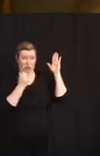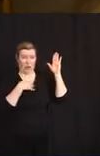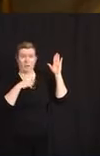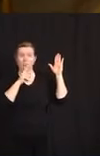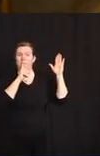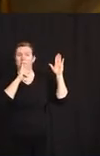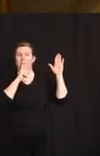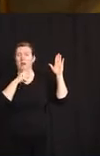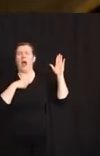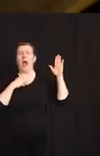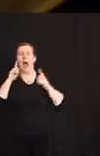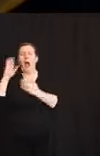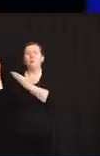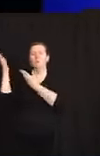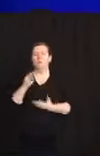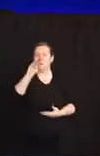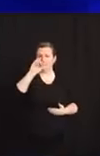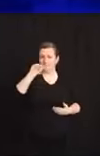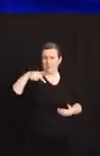explicit.